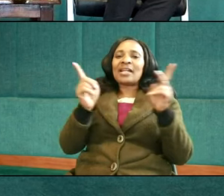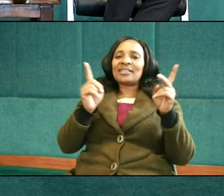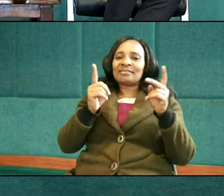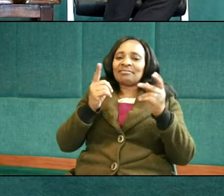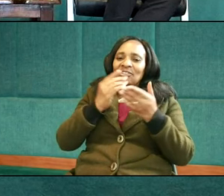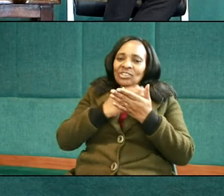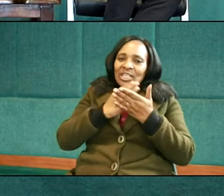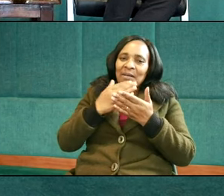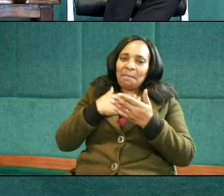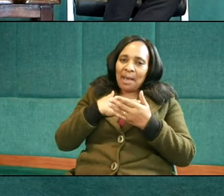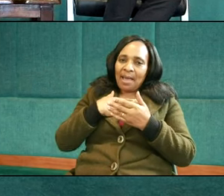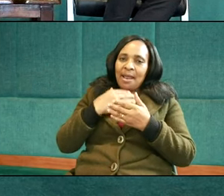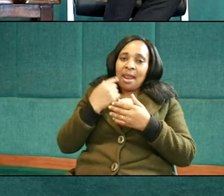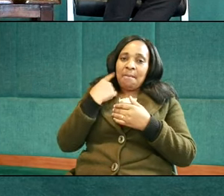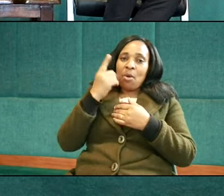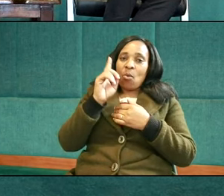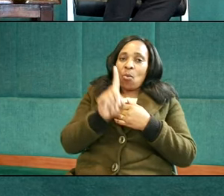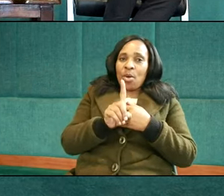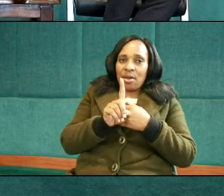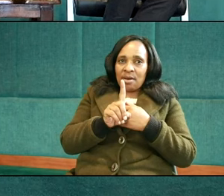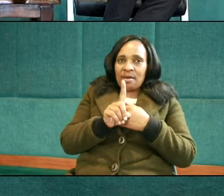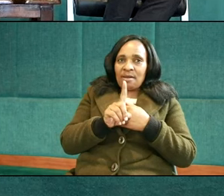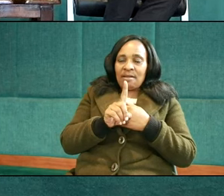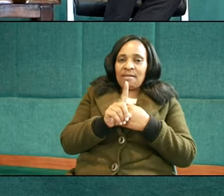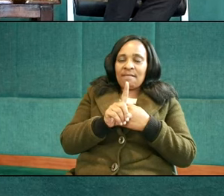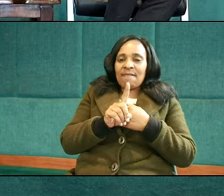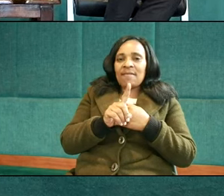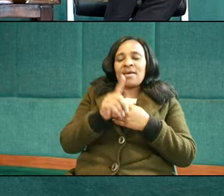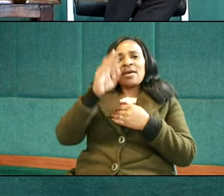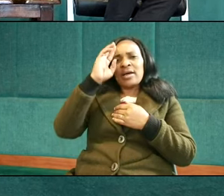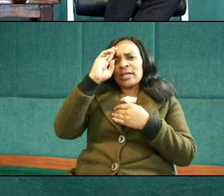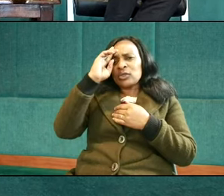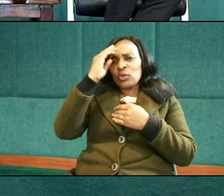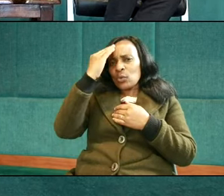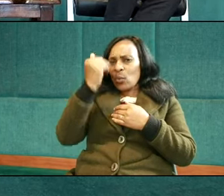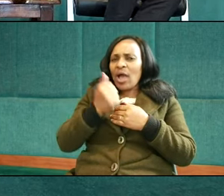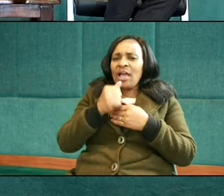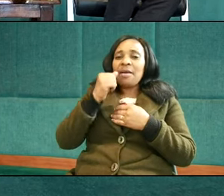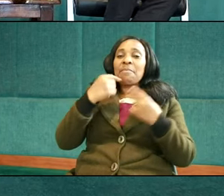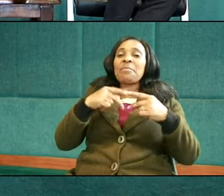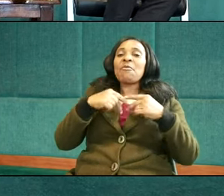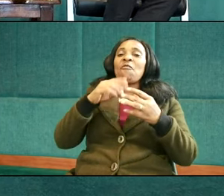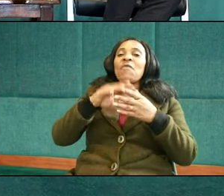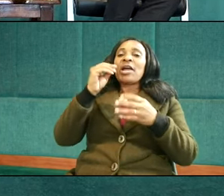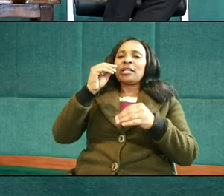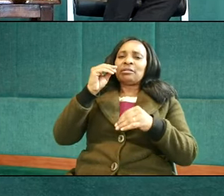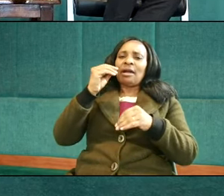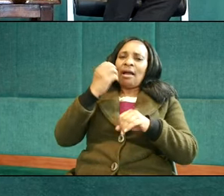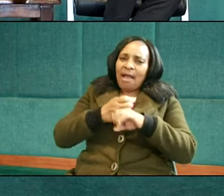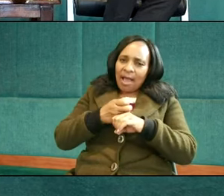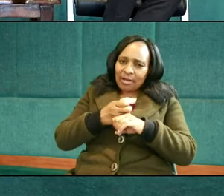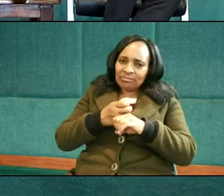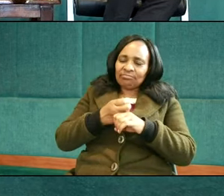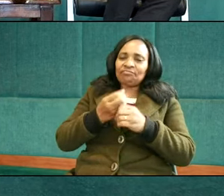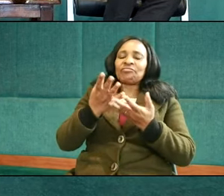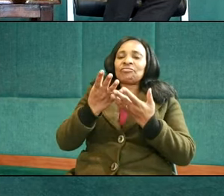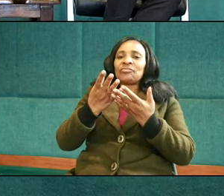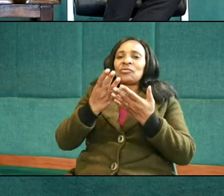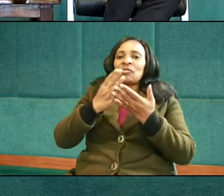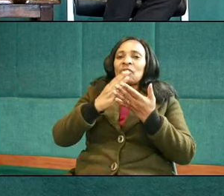my number one reason why people find it hard to confess and repent. I think that